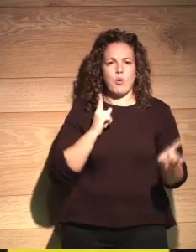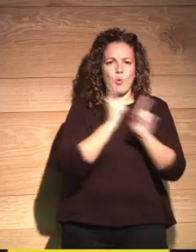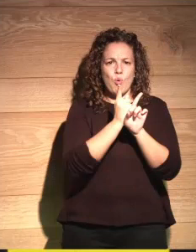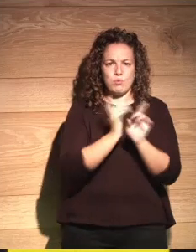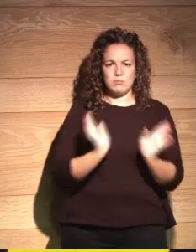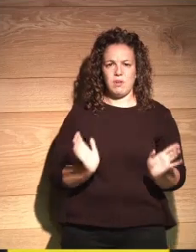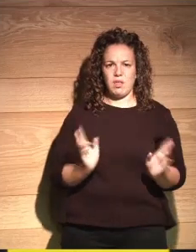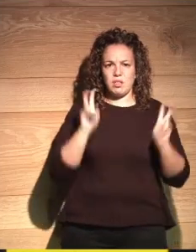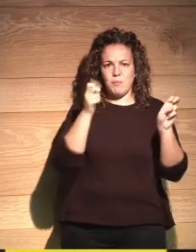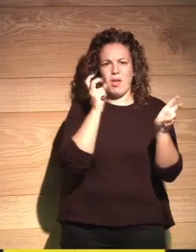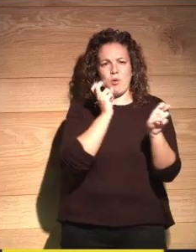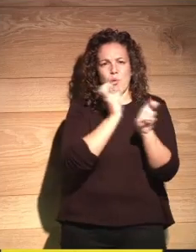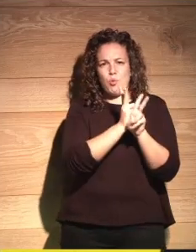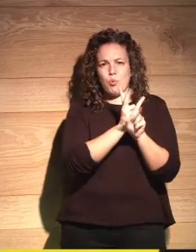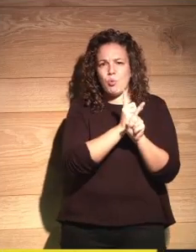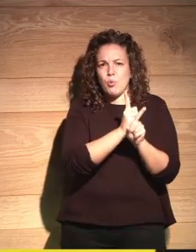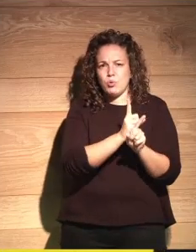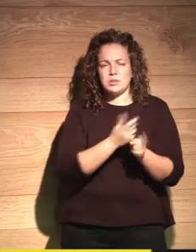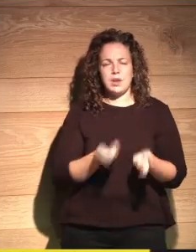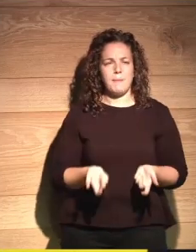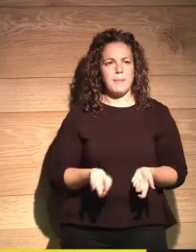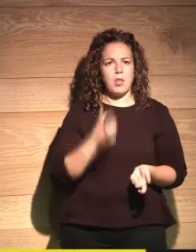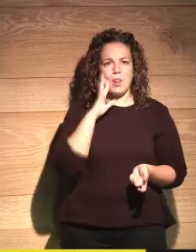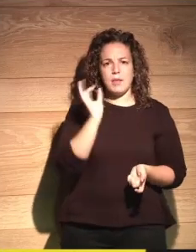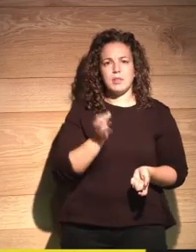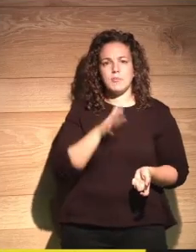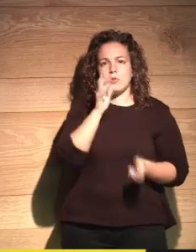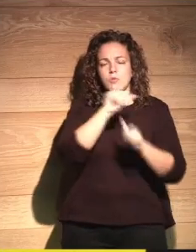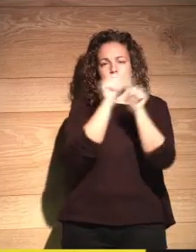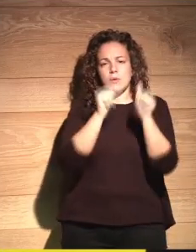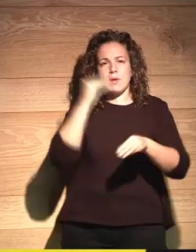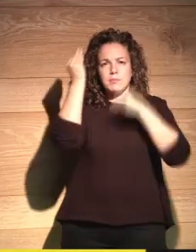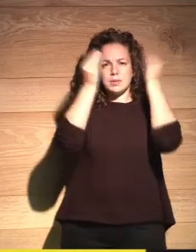some opposition to this, etc., etc. But then the truth is,